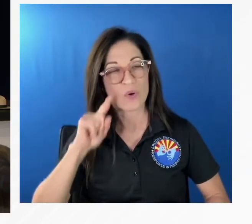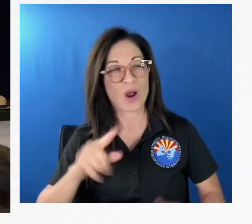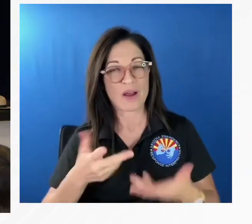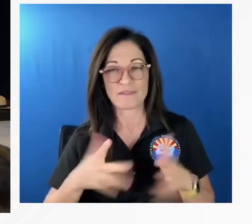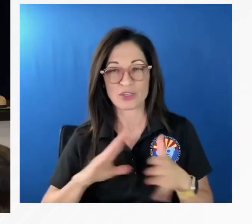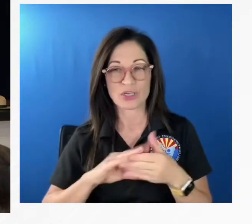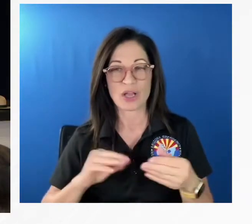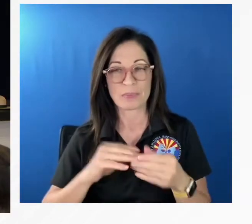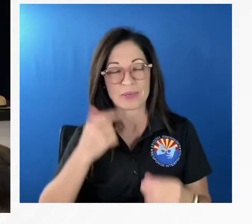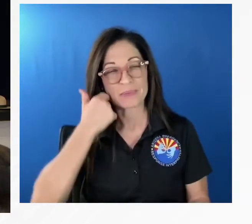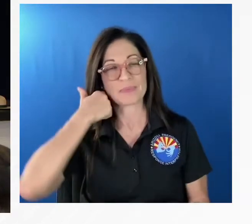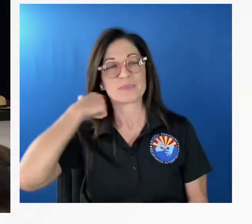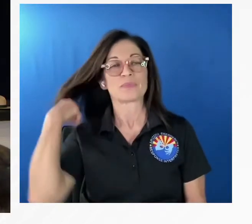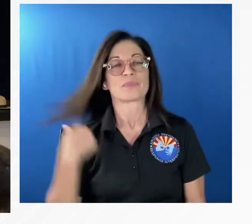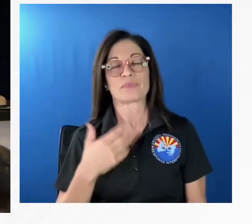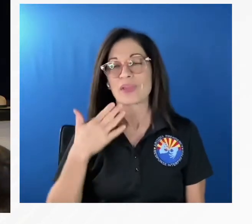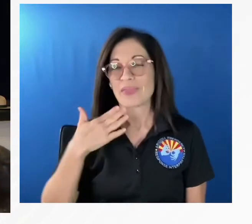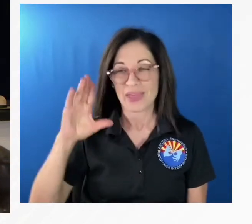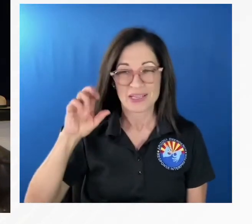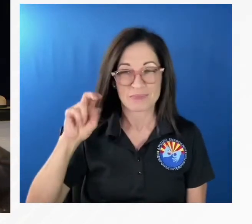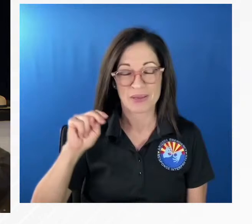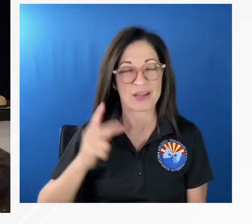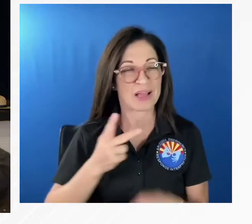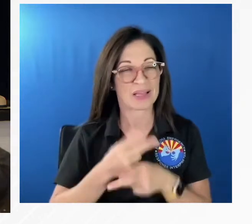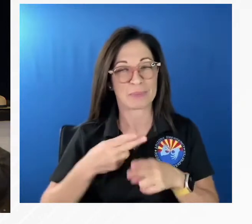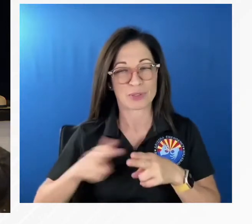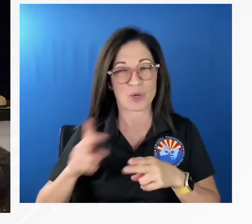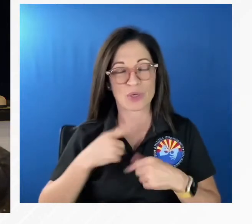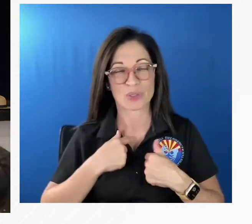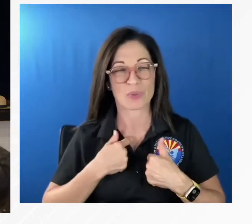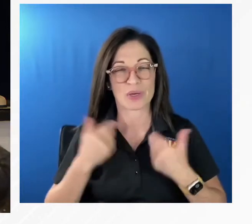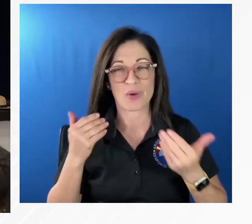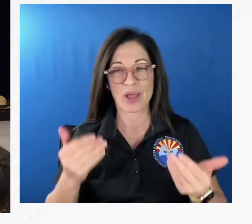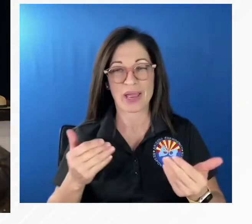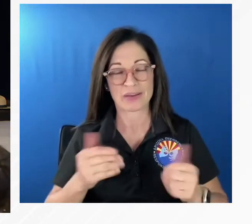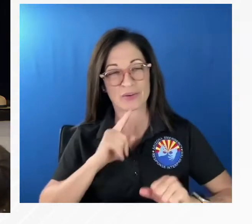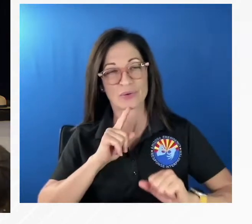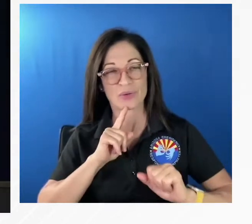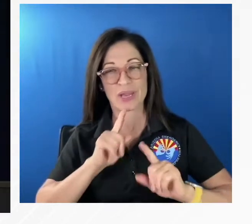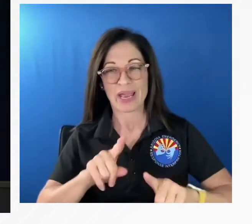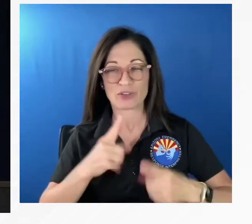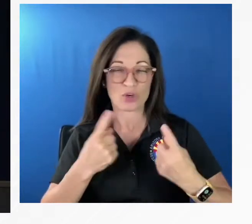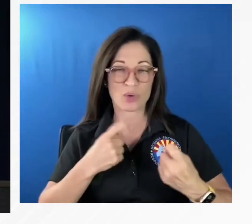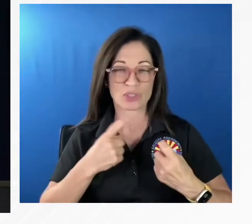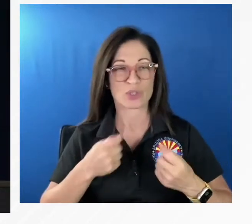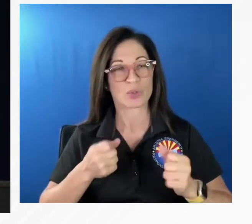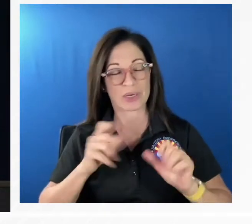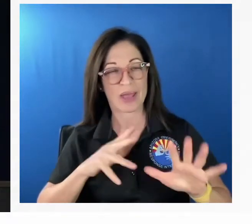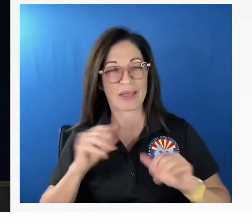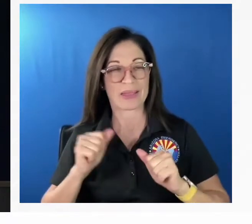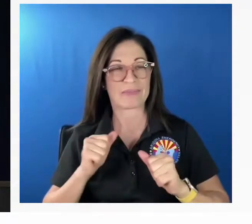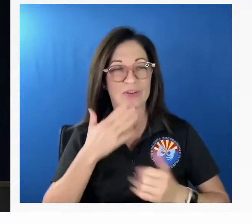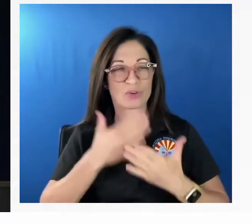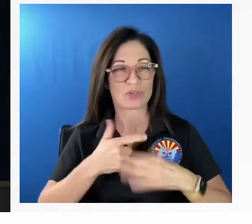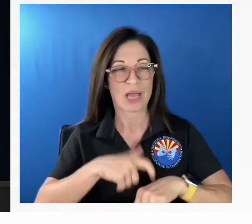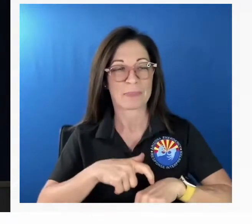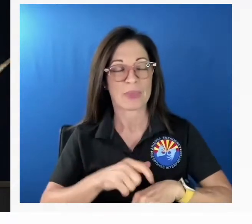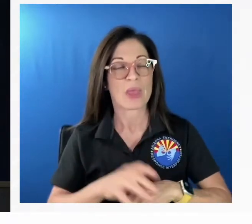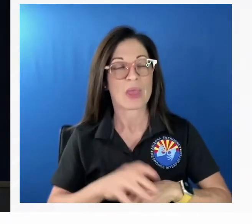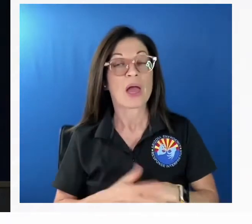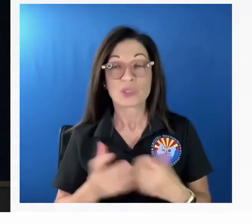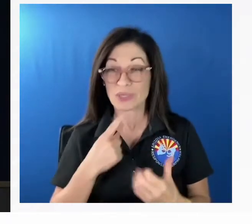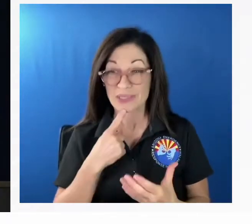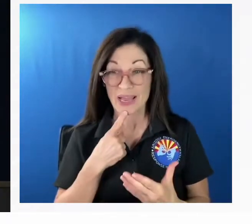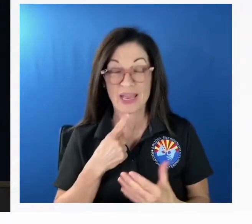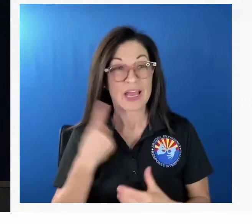All right, thanks, Ben. I'll just keep it short so we could get to the Q&A and get you guys out of here in a timely manner. But just wanted to say it's always a good sign when we see more